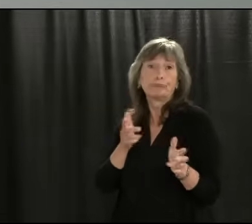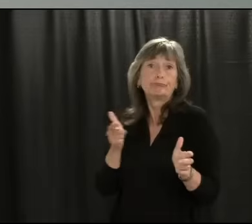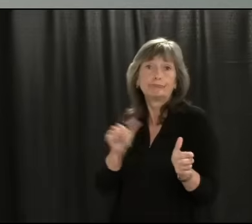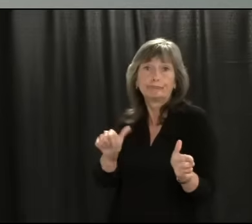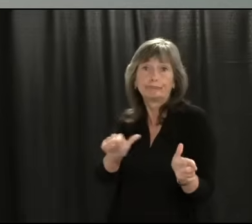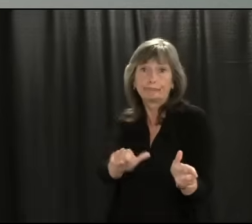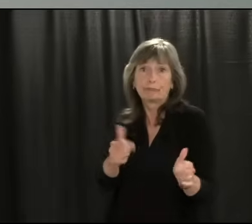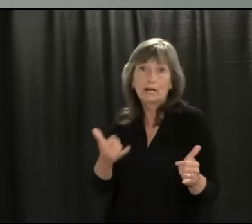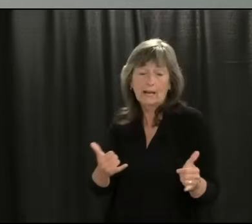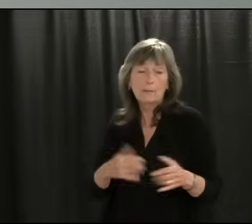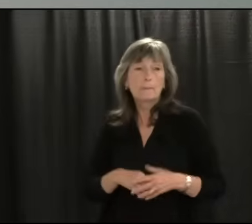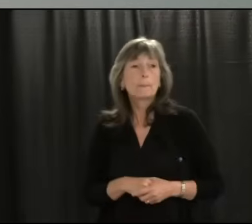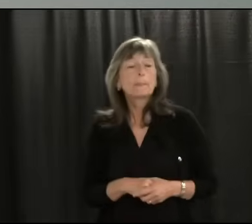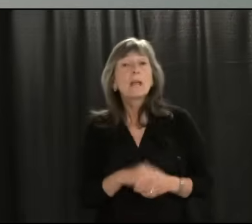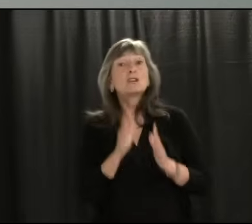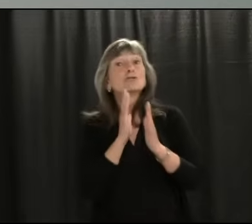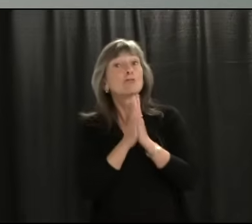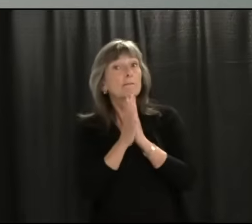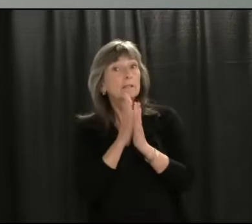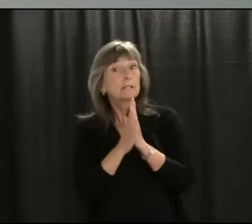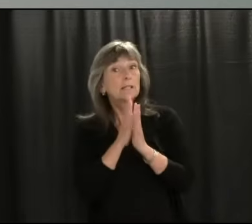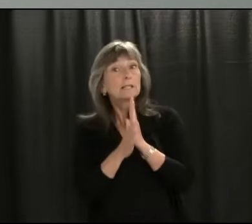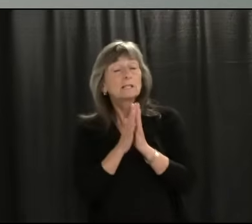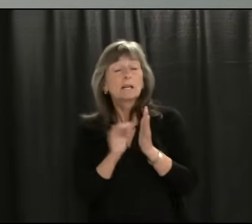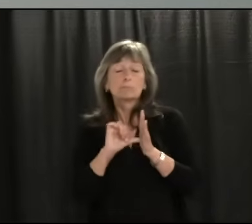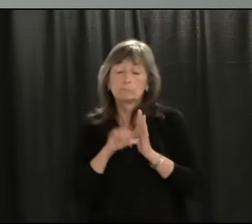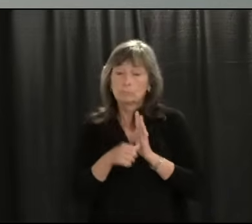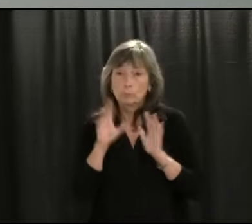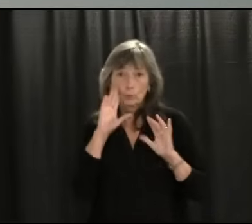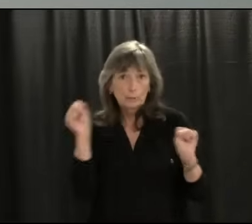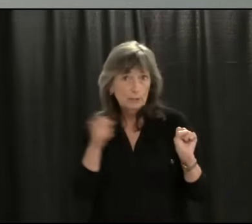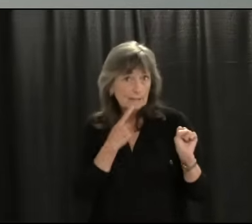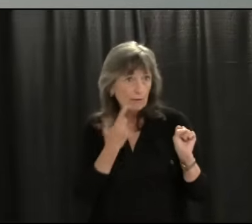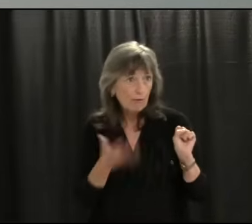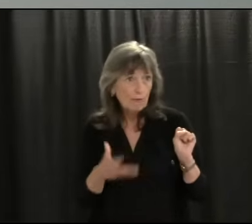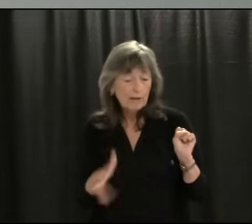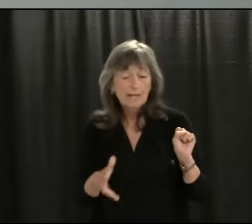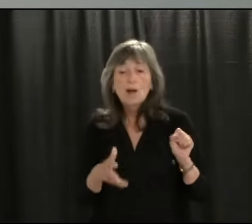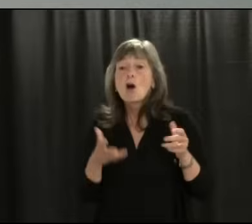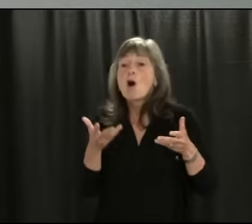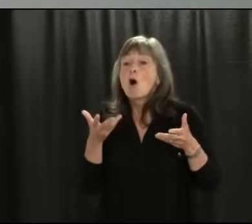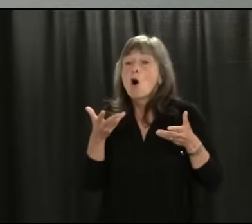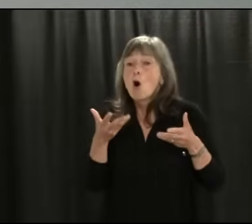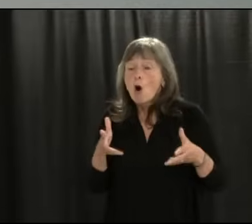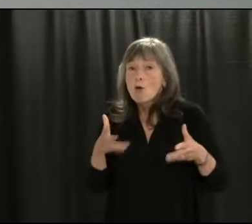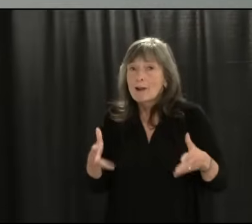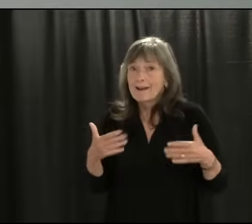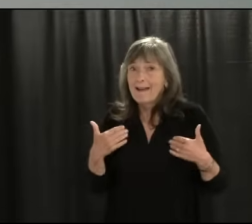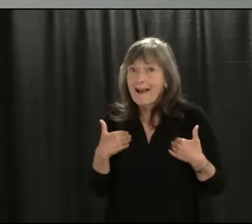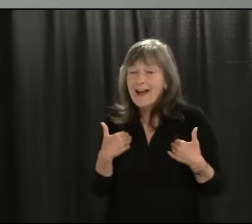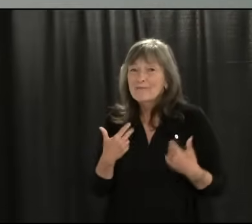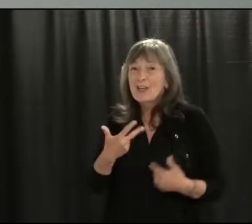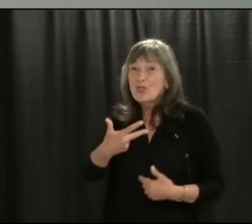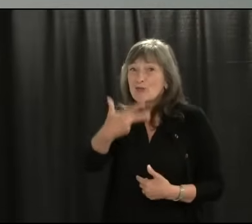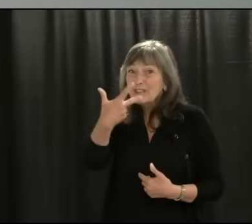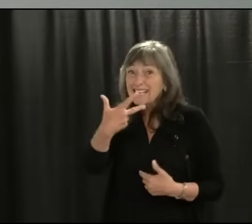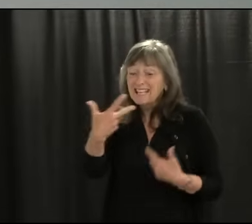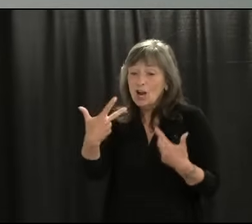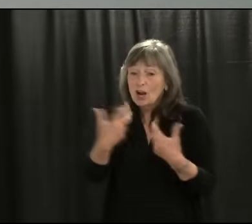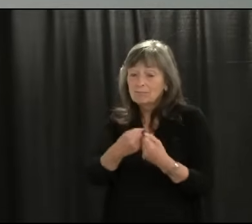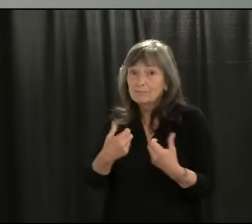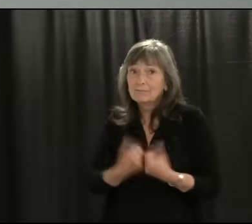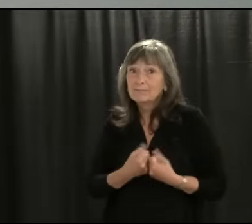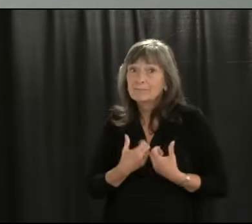of traffic on the road, I'd like to reiterate what the Premier said. We've already had 3 significant vehicle collisions